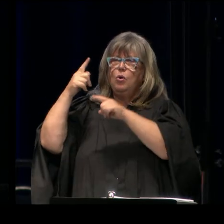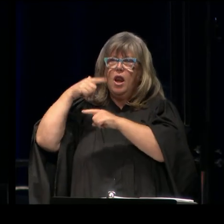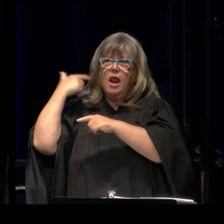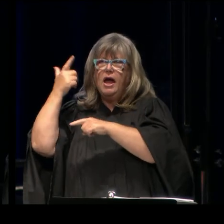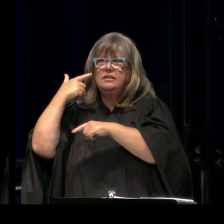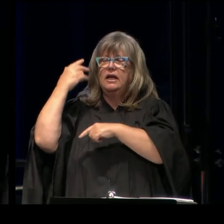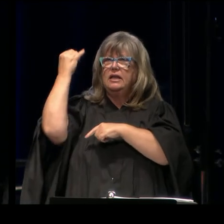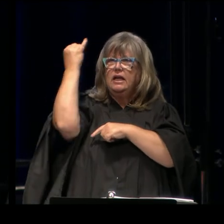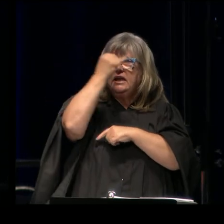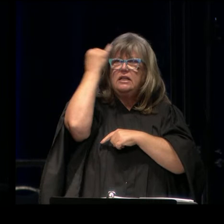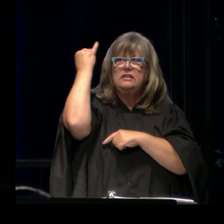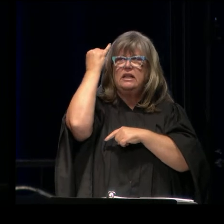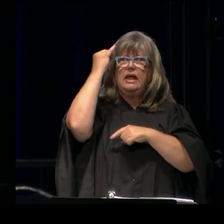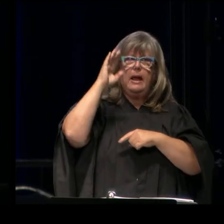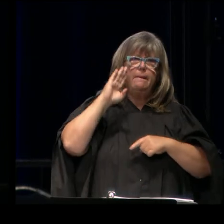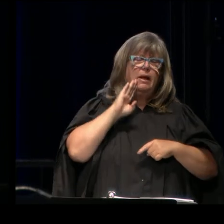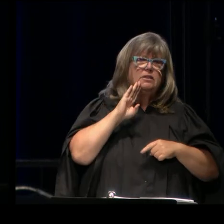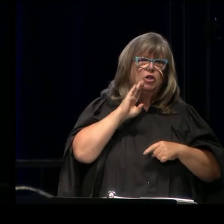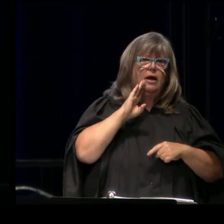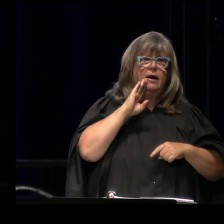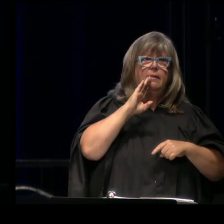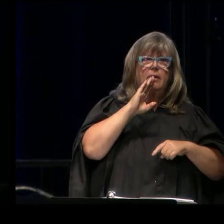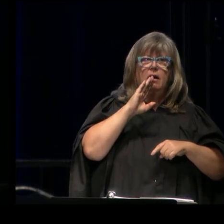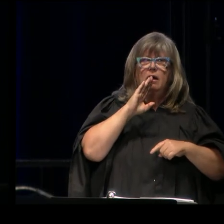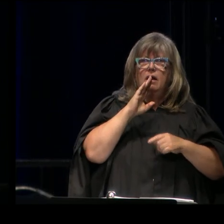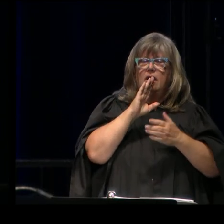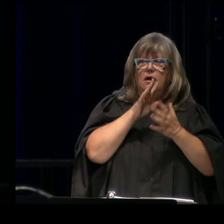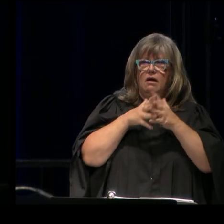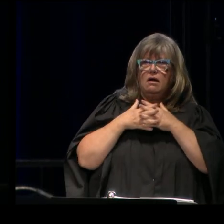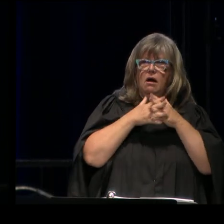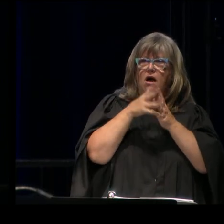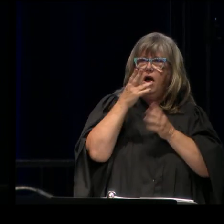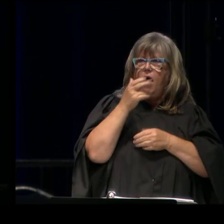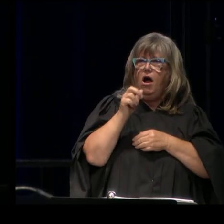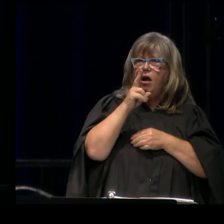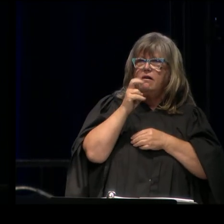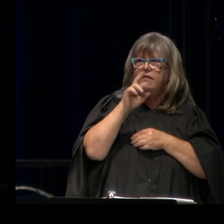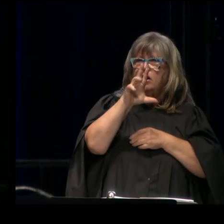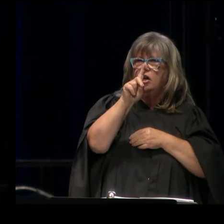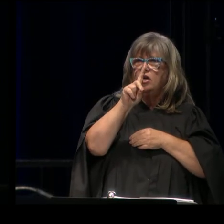Belgium, to Harvard. And that's as